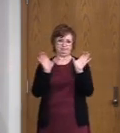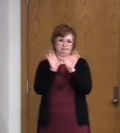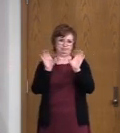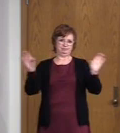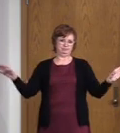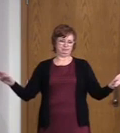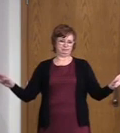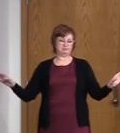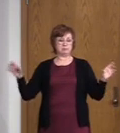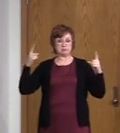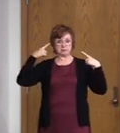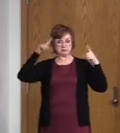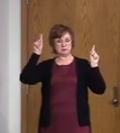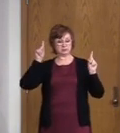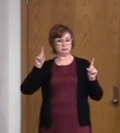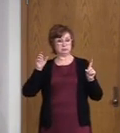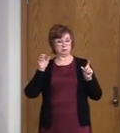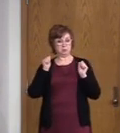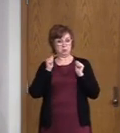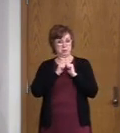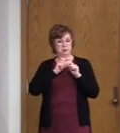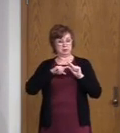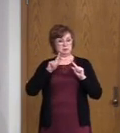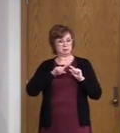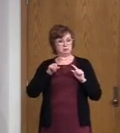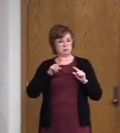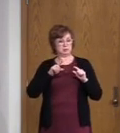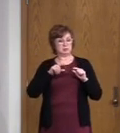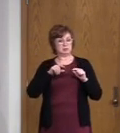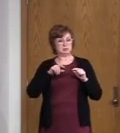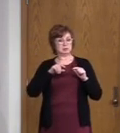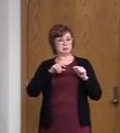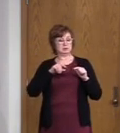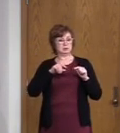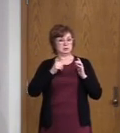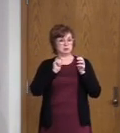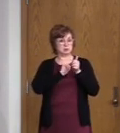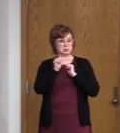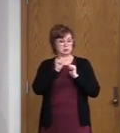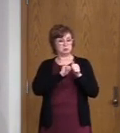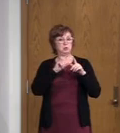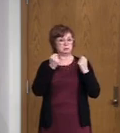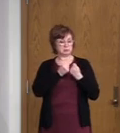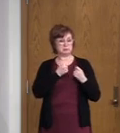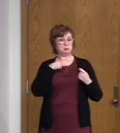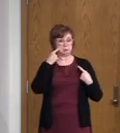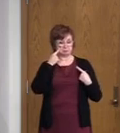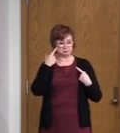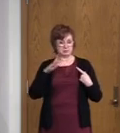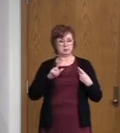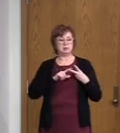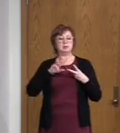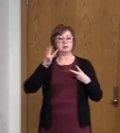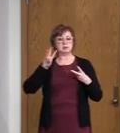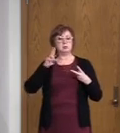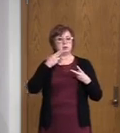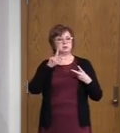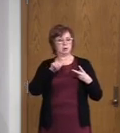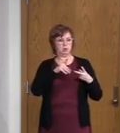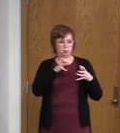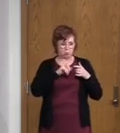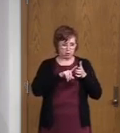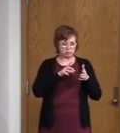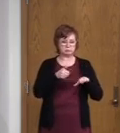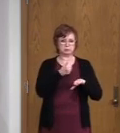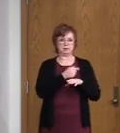shown to be successful in a limited fashion across Canada, and that same model is being explored by the WHL. So we have given